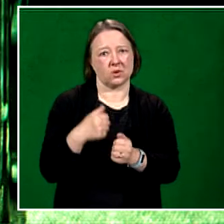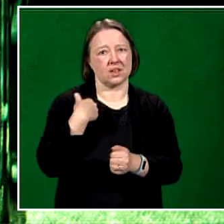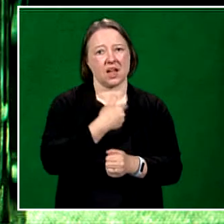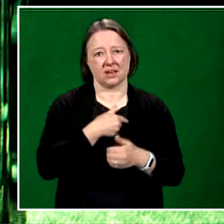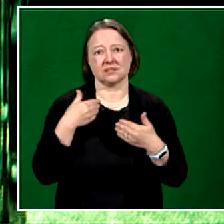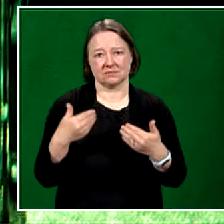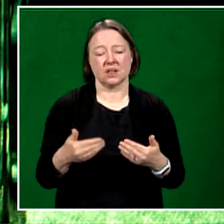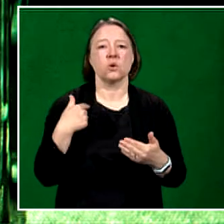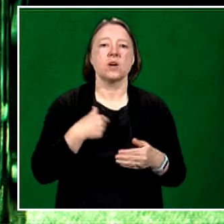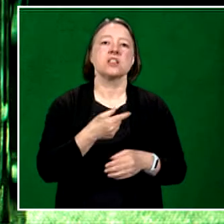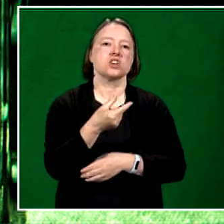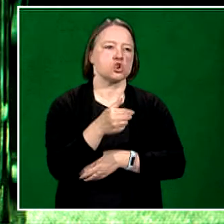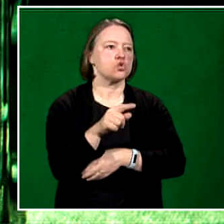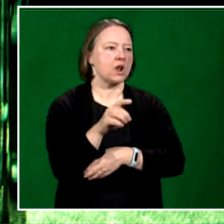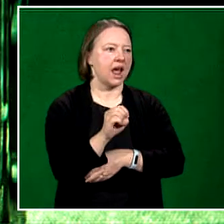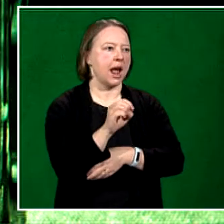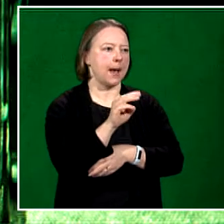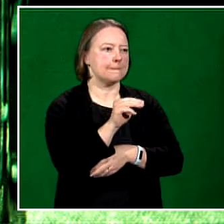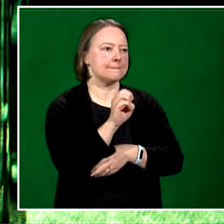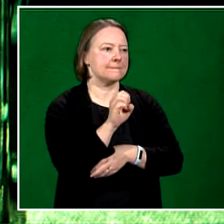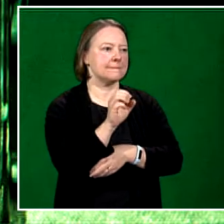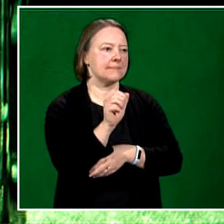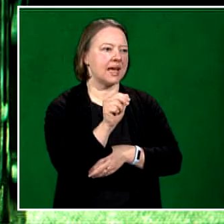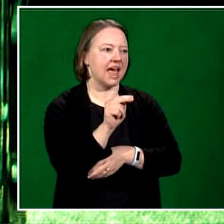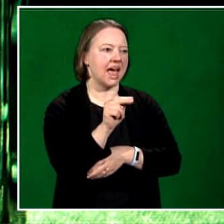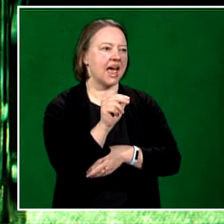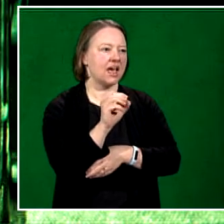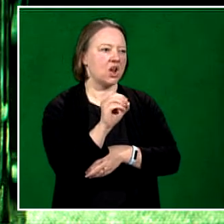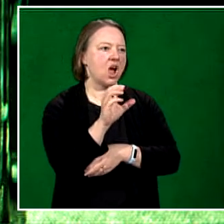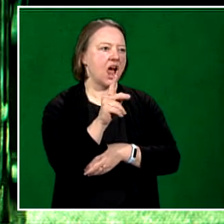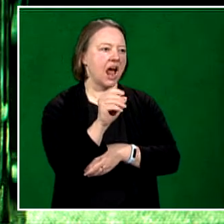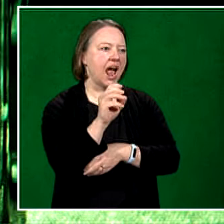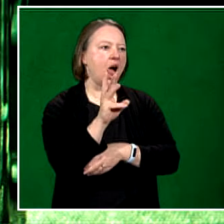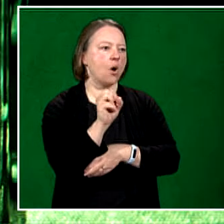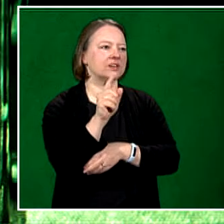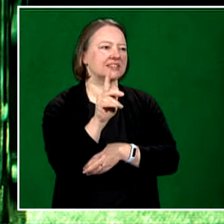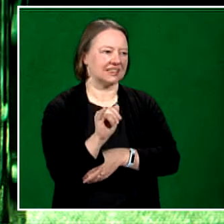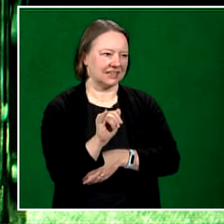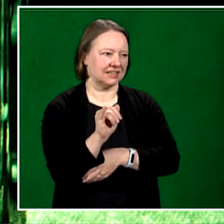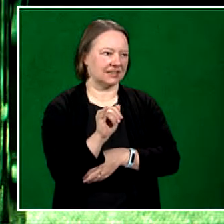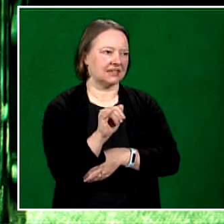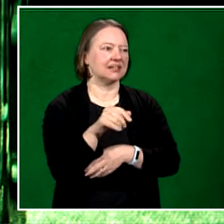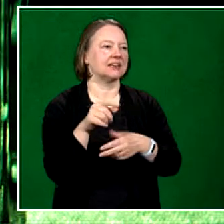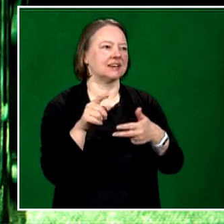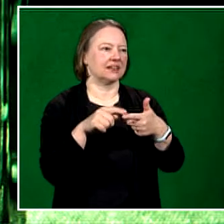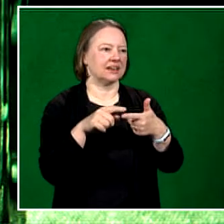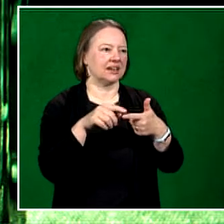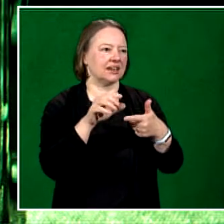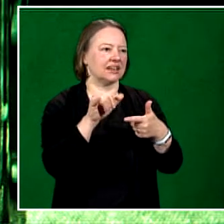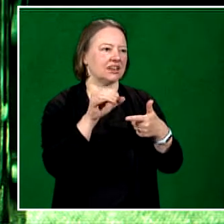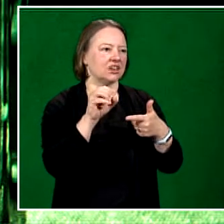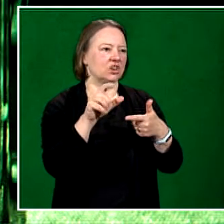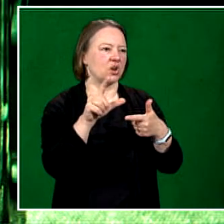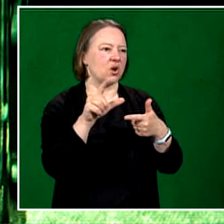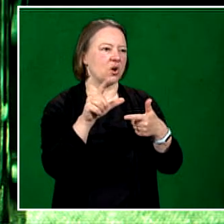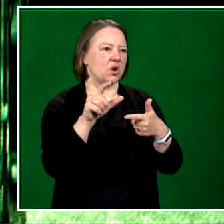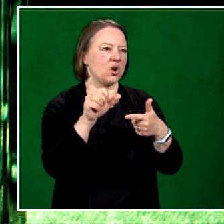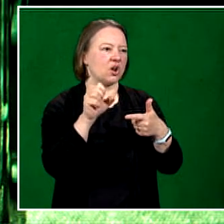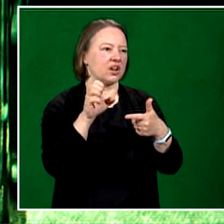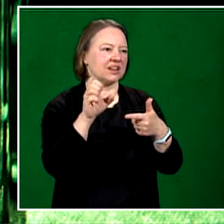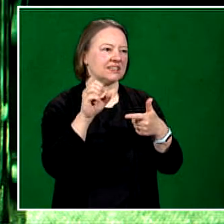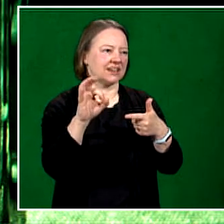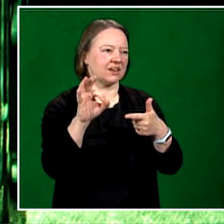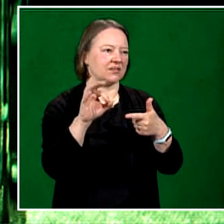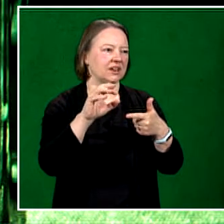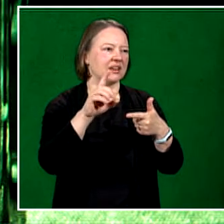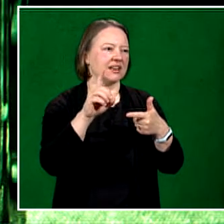with Greg Manikowski, Yusuf Darwich, and Scott Rosen. Our process consists of